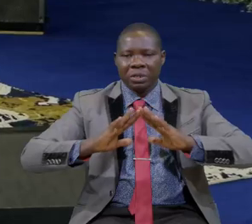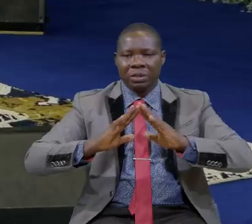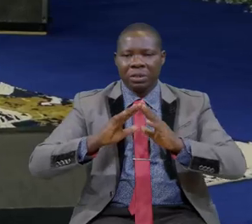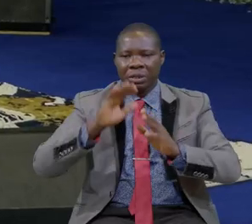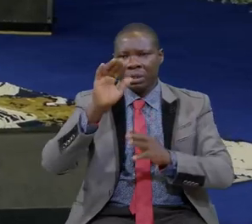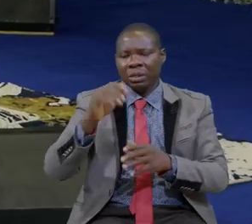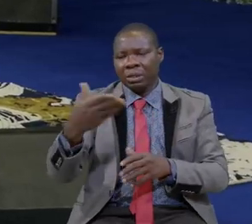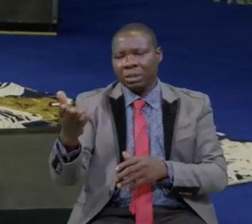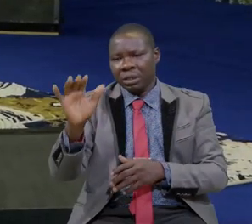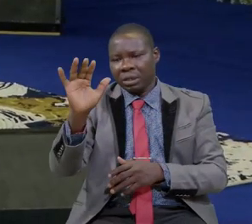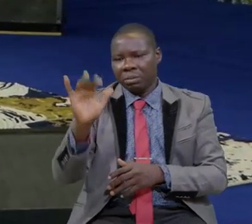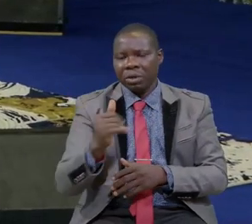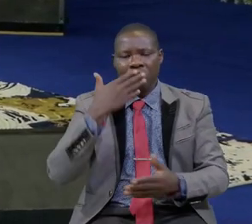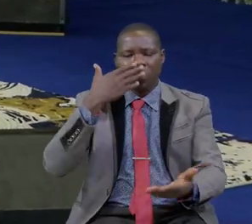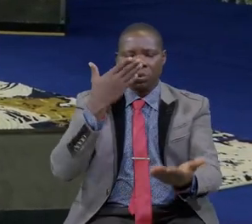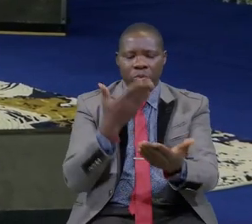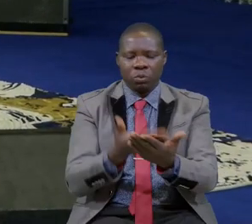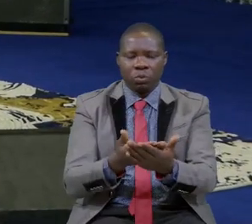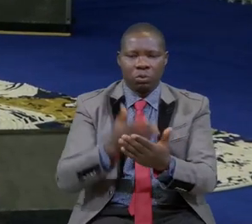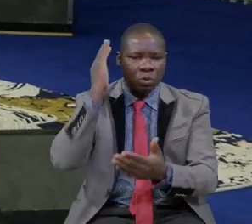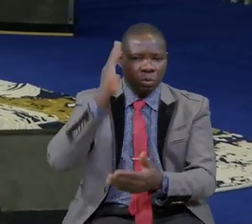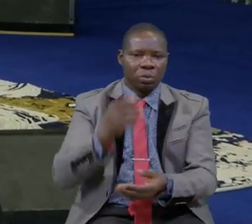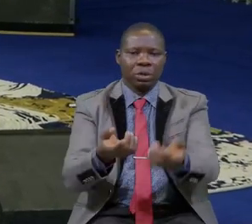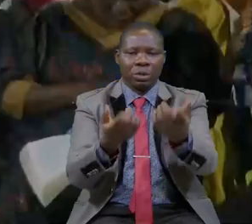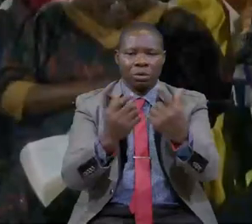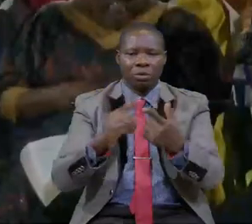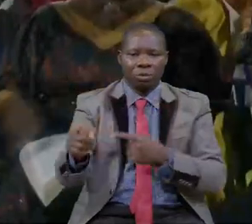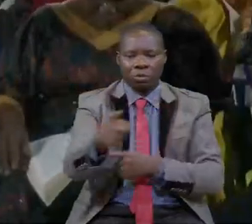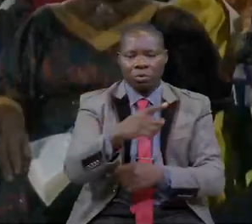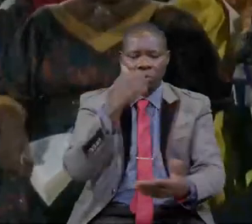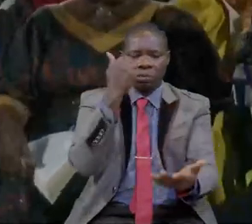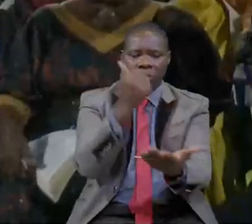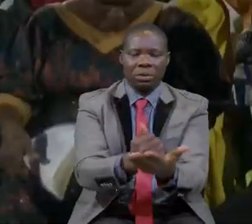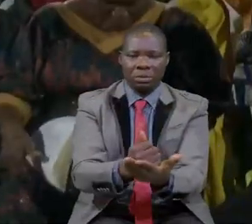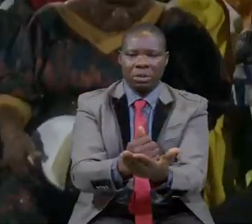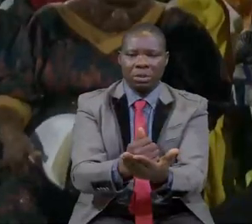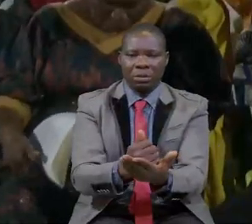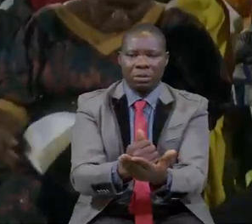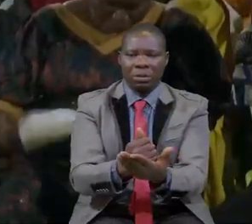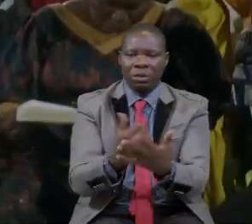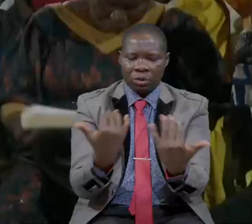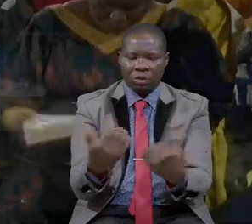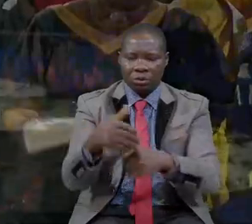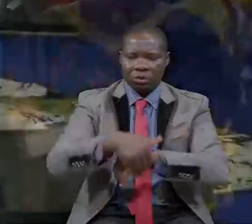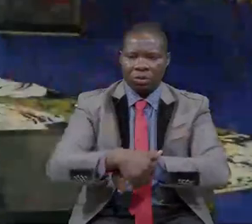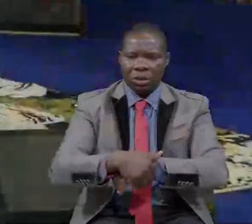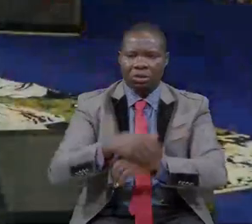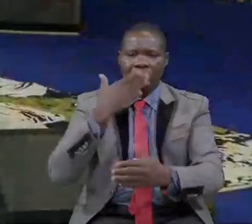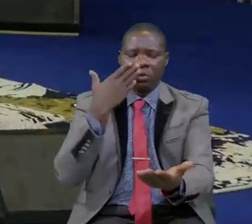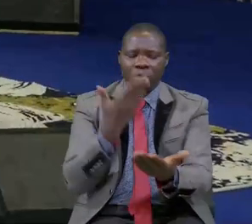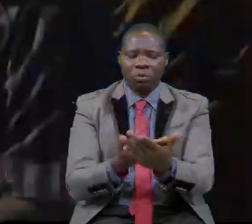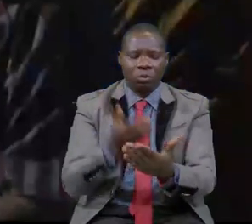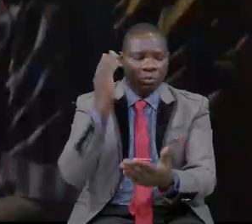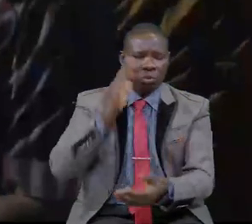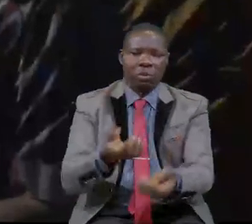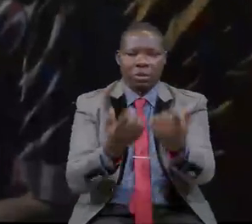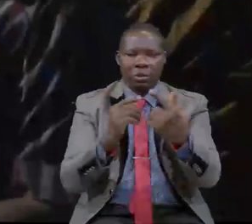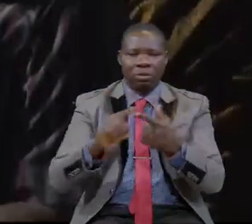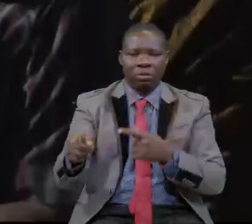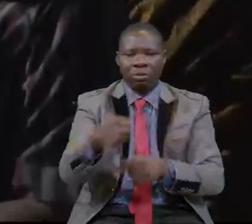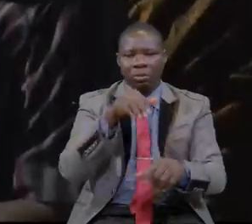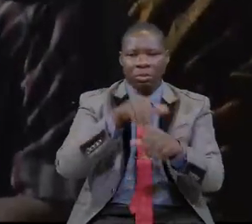come unto thee. Amen. Amen. Tonight, good will come unto you.